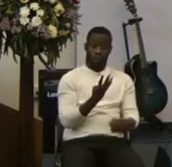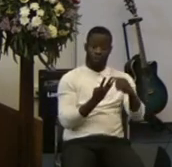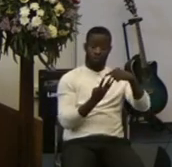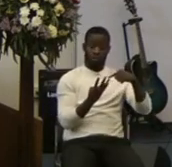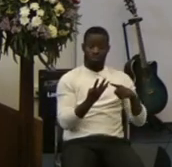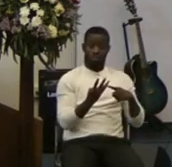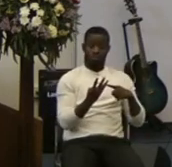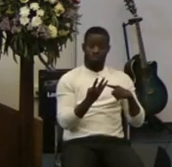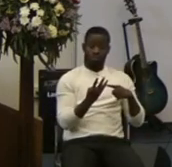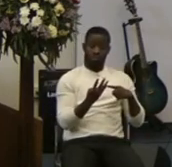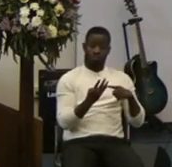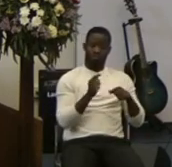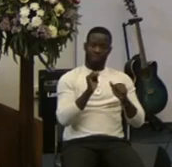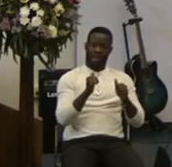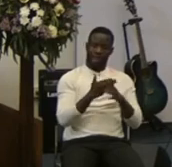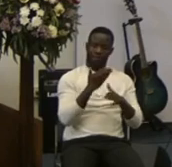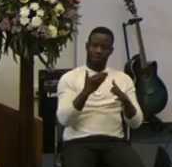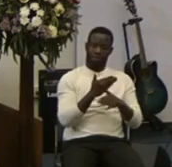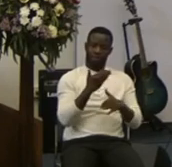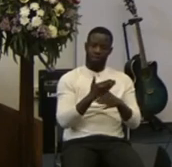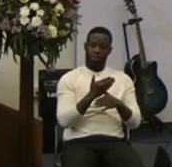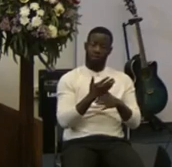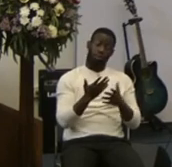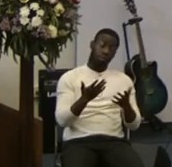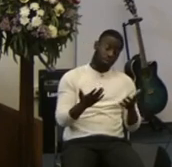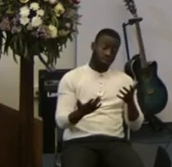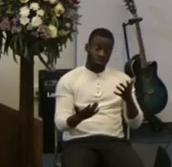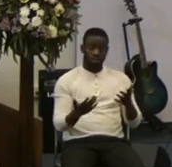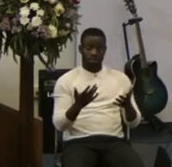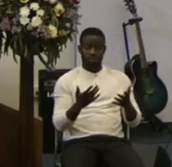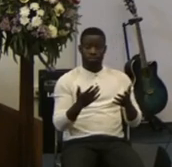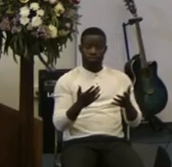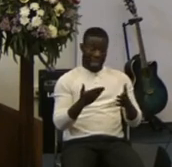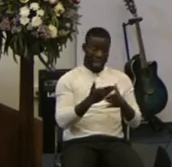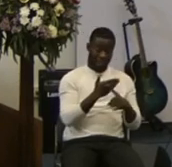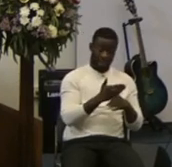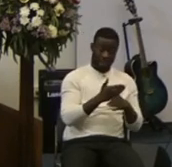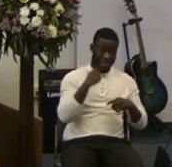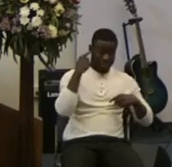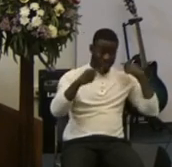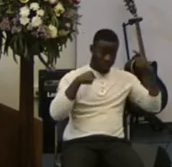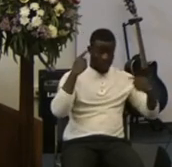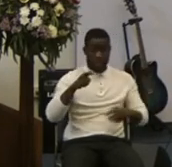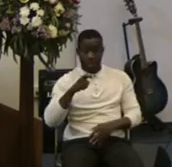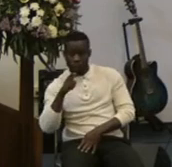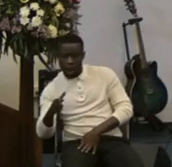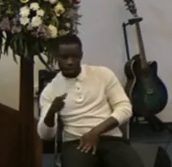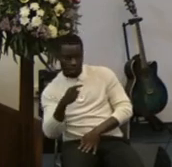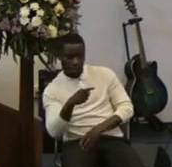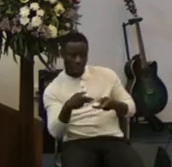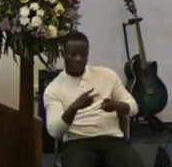are called, their actions perhaps speak louder than their